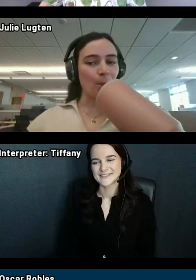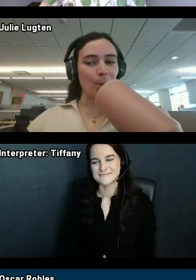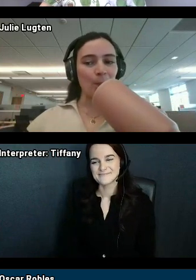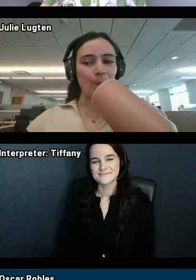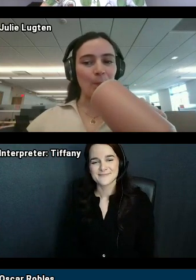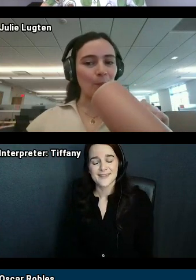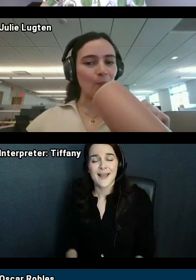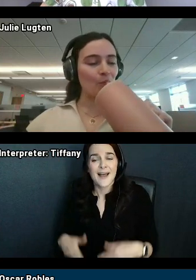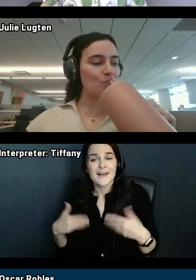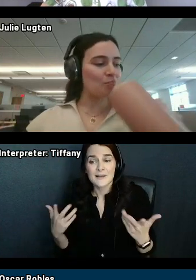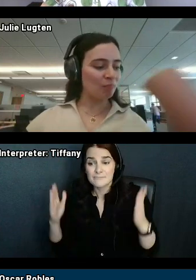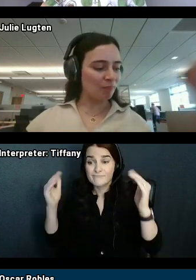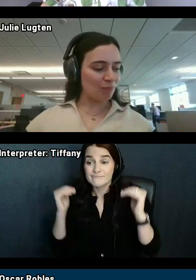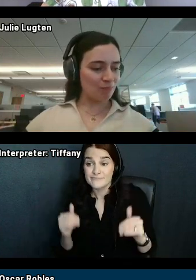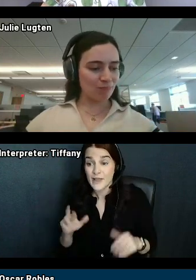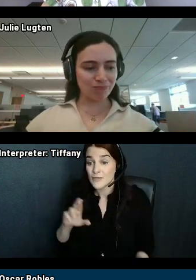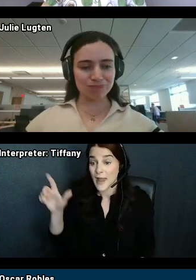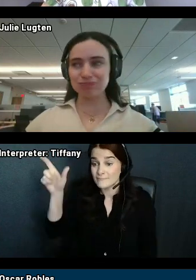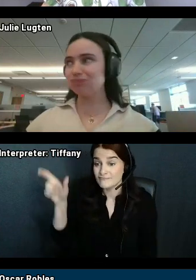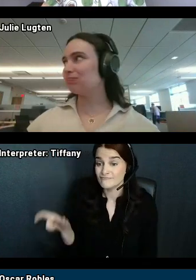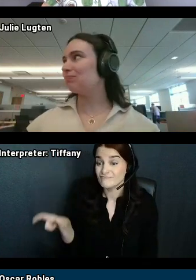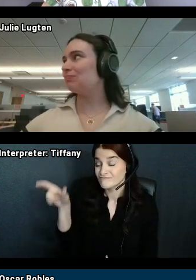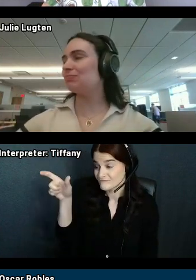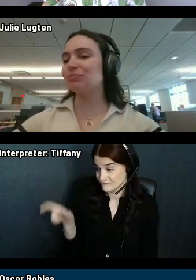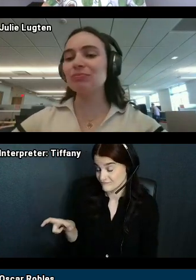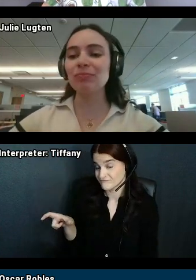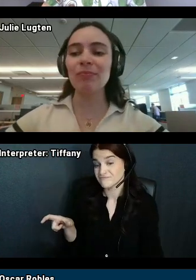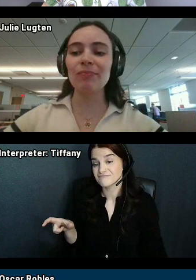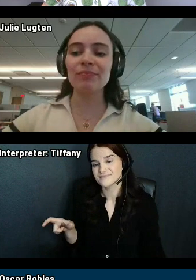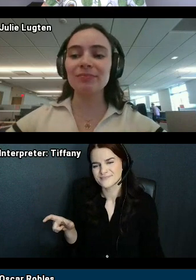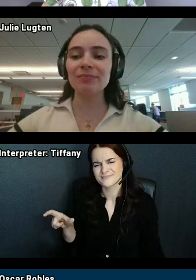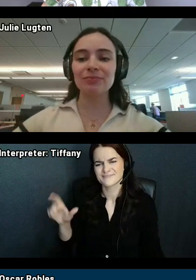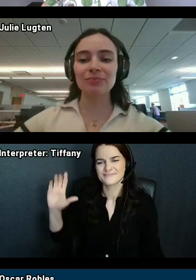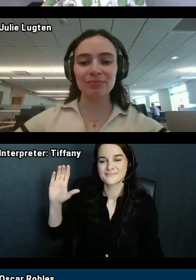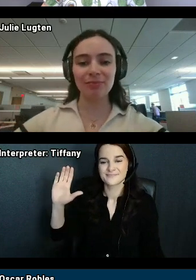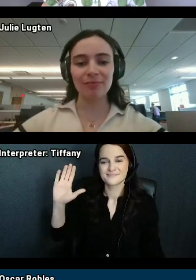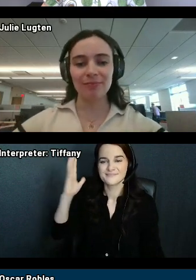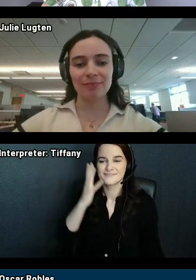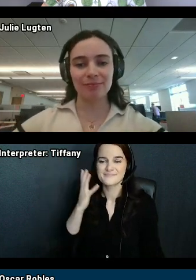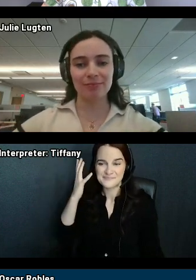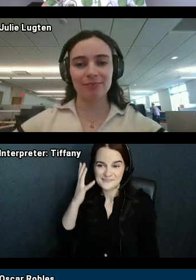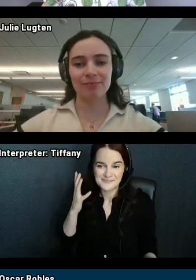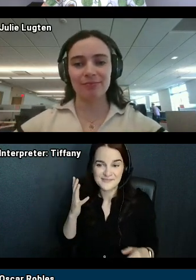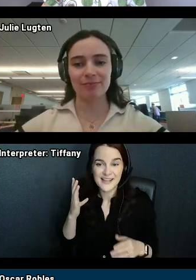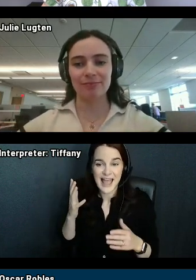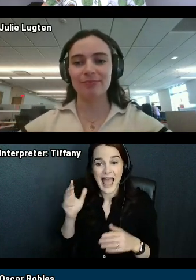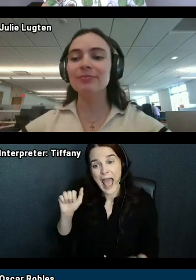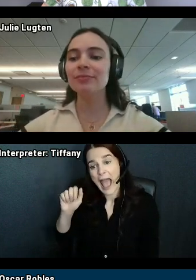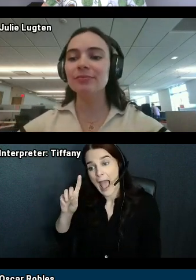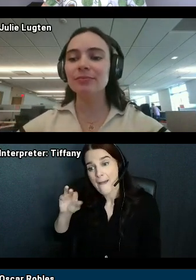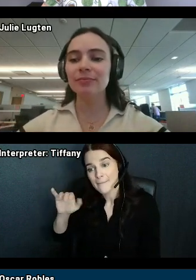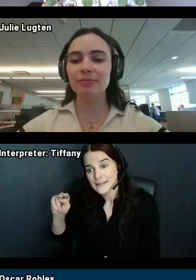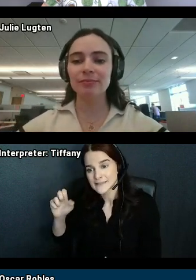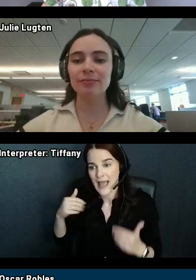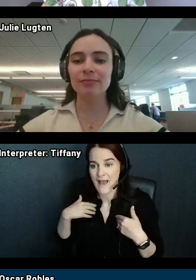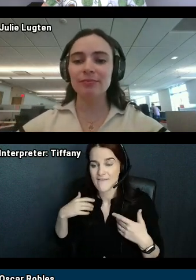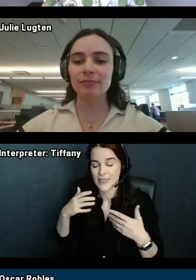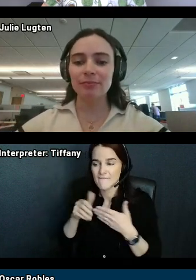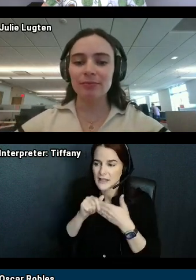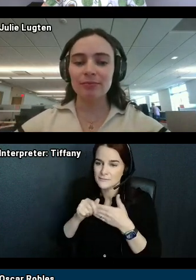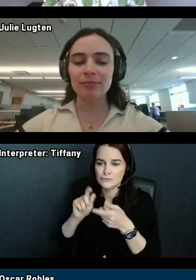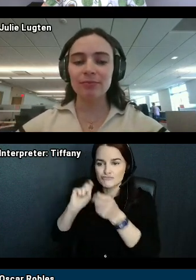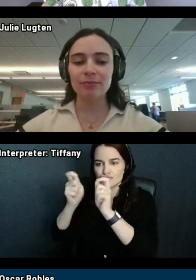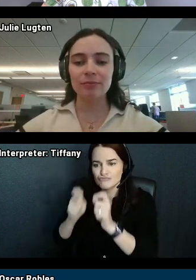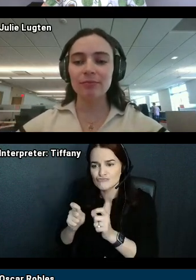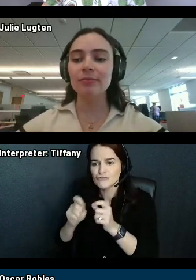So when it comes to the right-hand column, it appears that admins have the flexibility to kind of adjust associations,